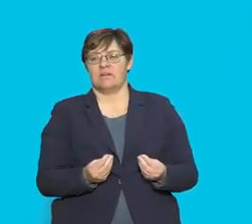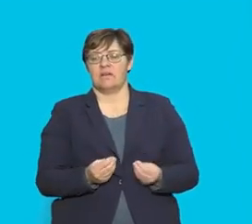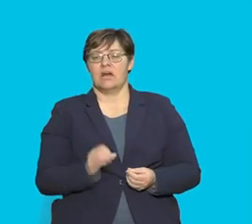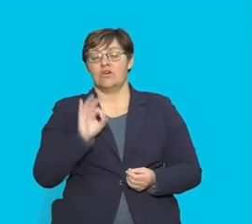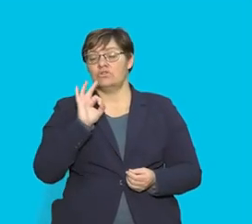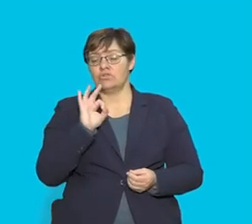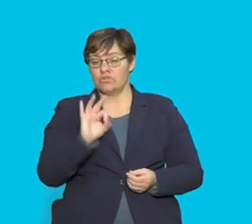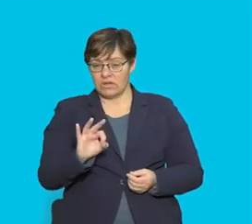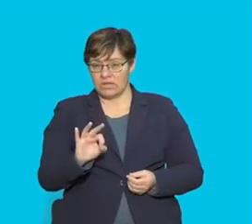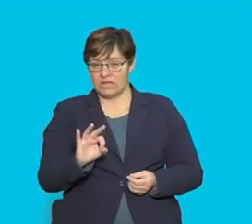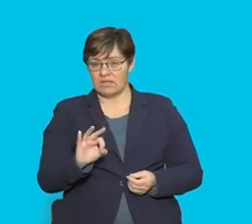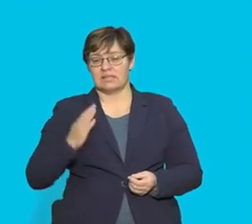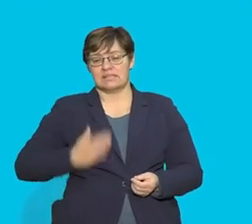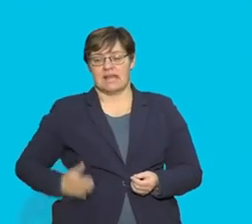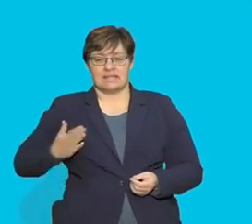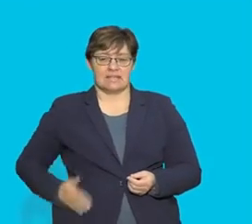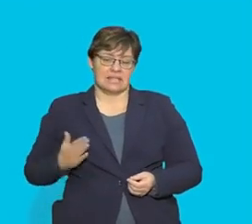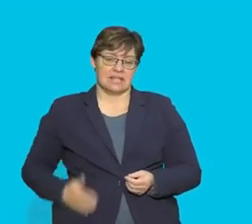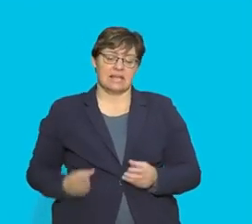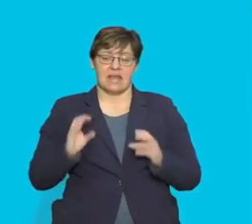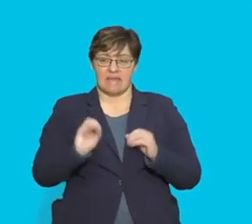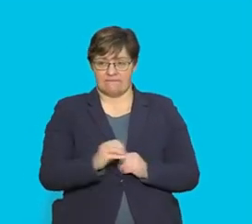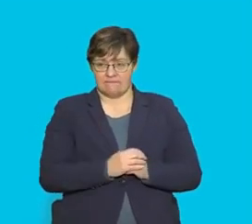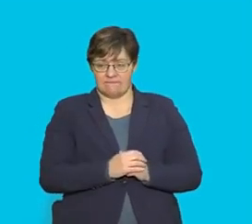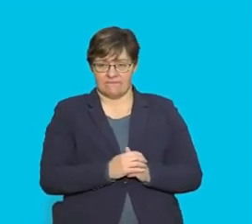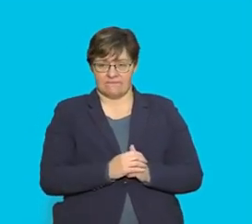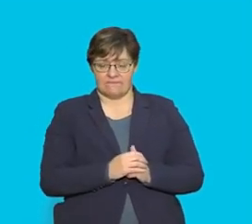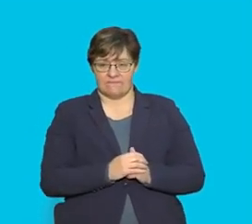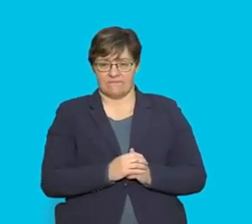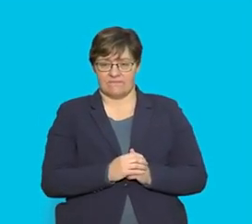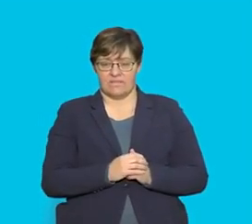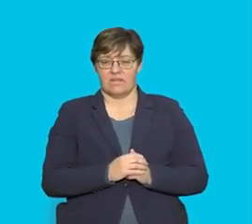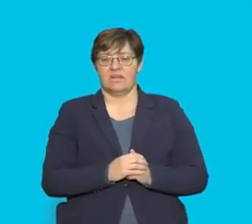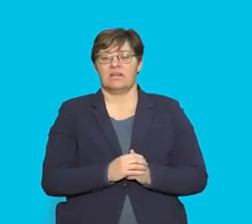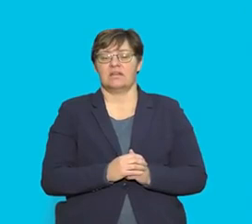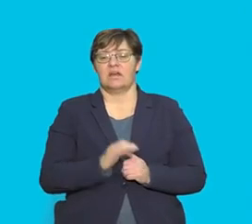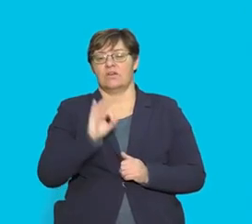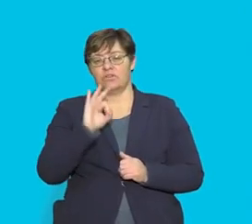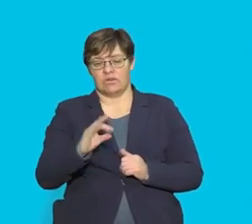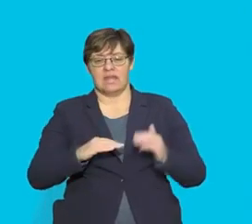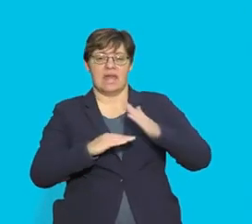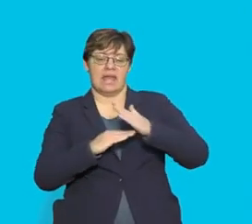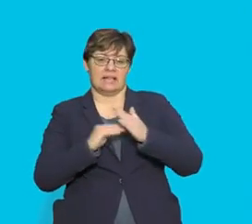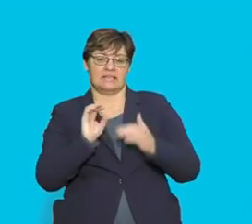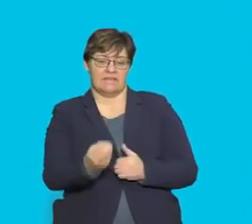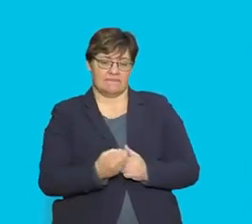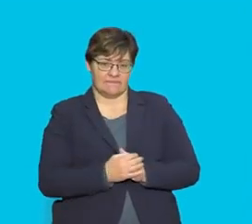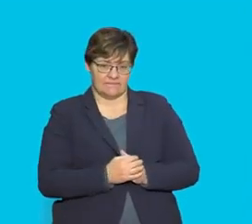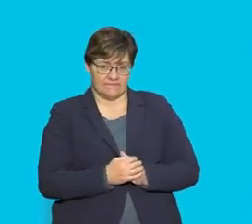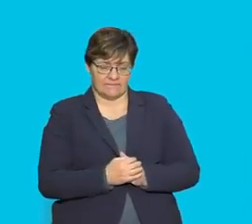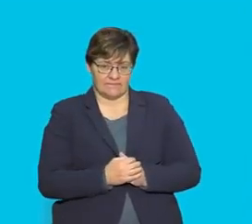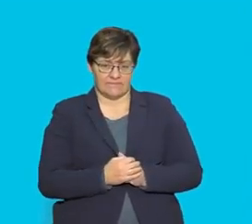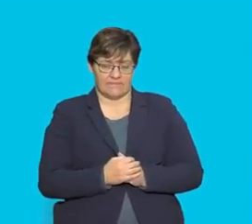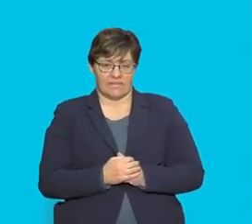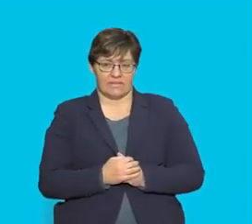we are talking about three sides, right? So as a result, this will have three sides and three angles as